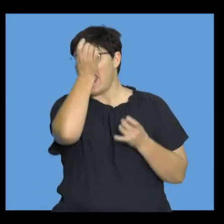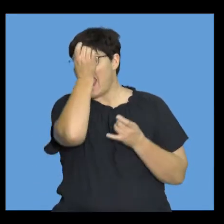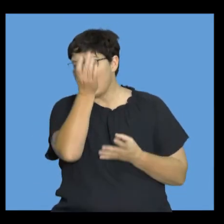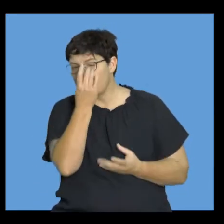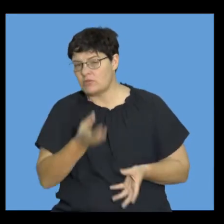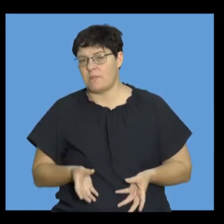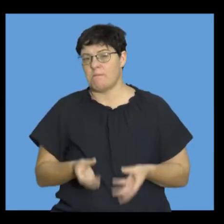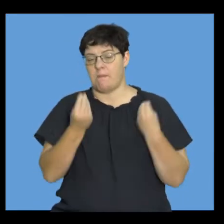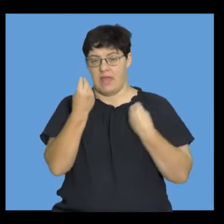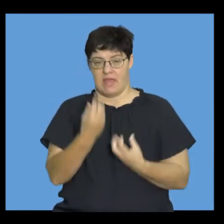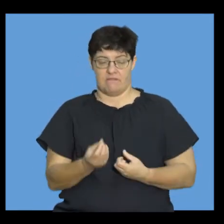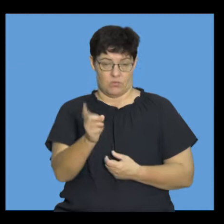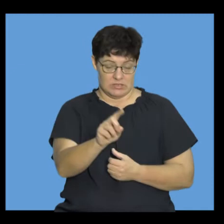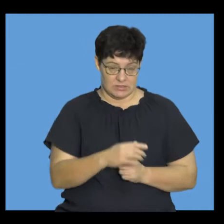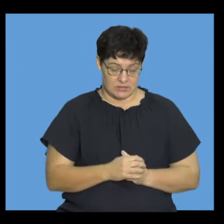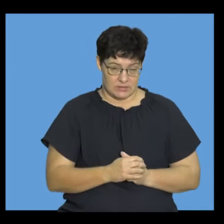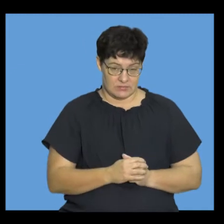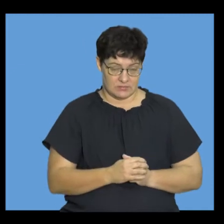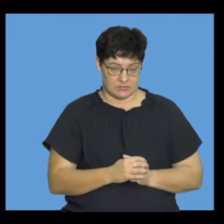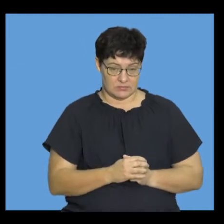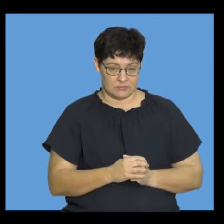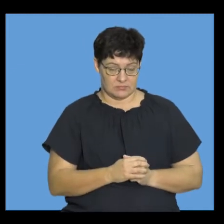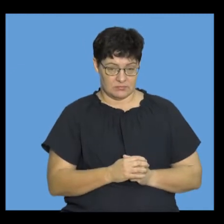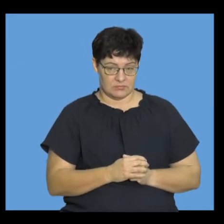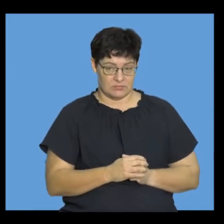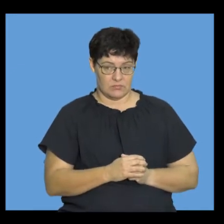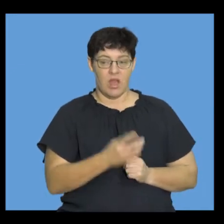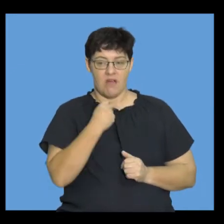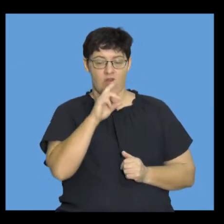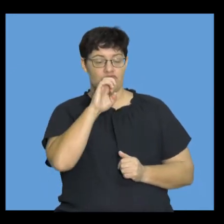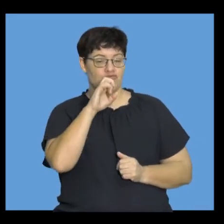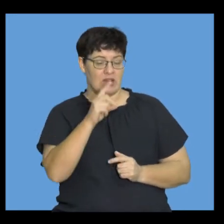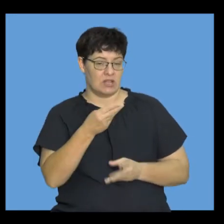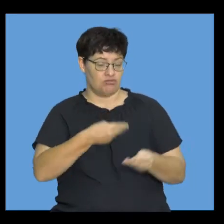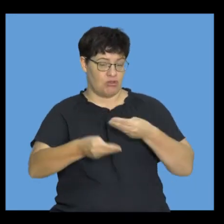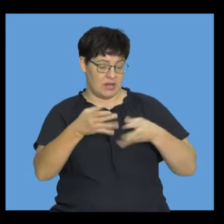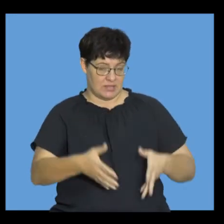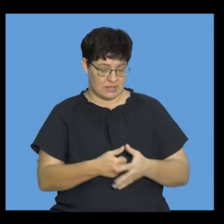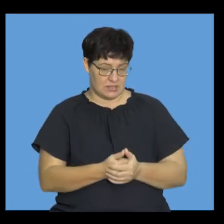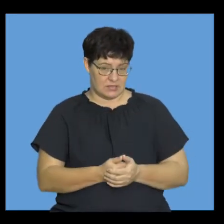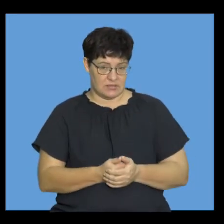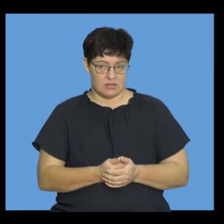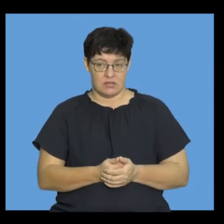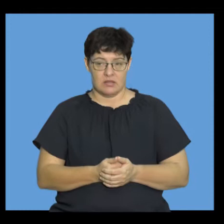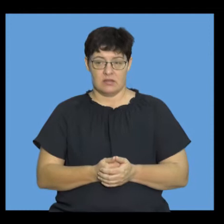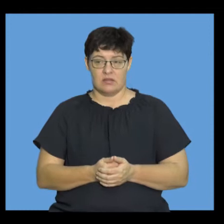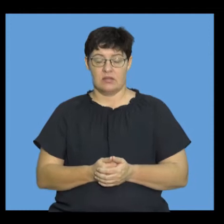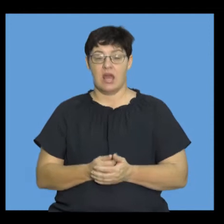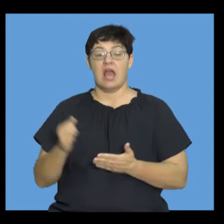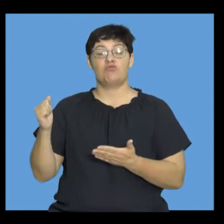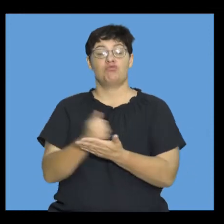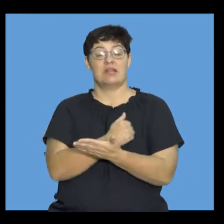we have. We are told that we have red traders and they are giving us the credit